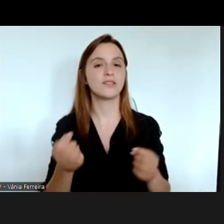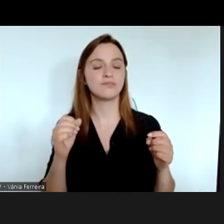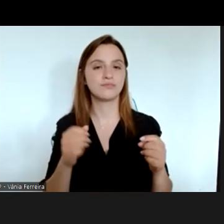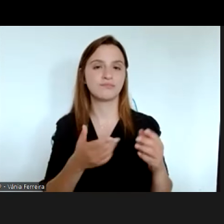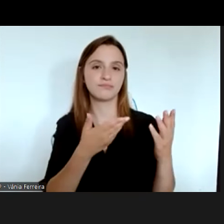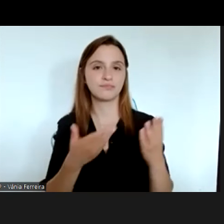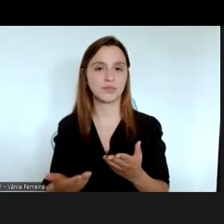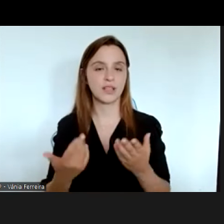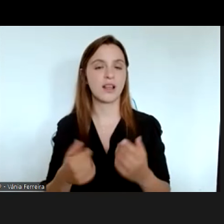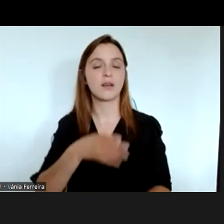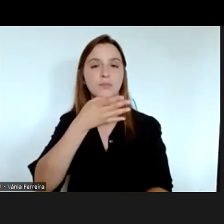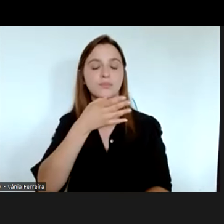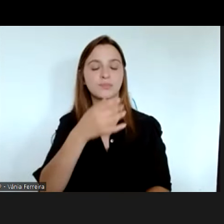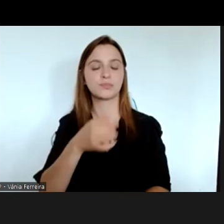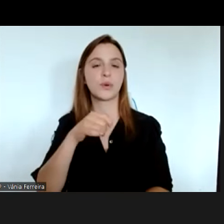speaker for today.